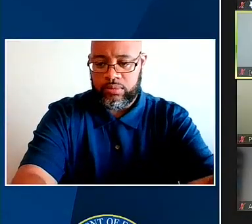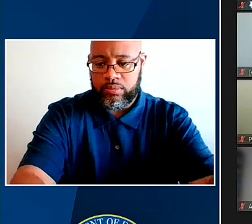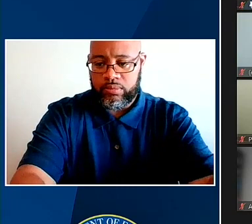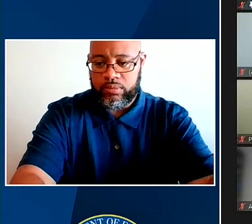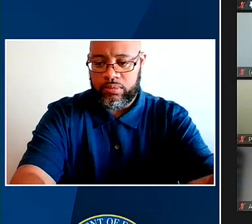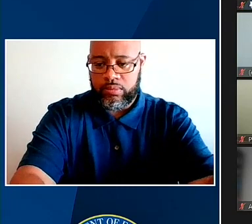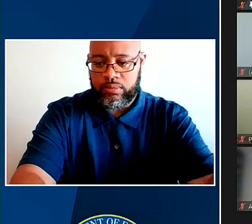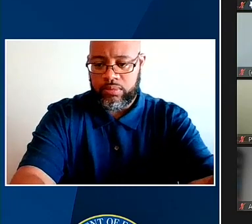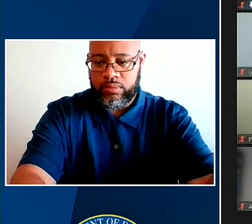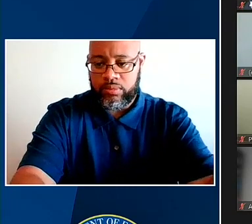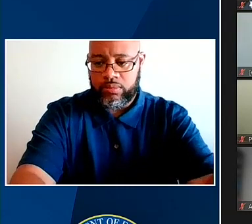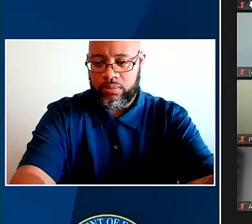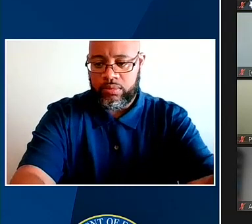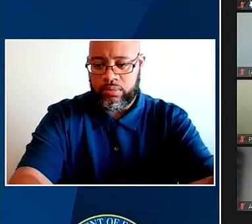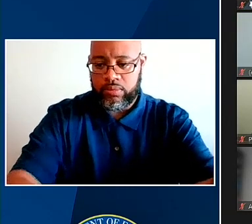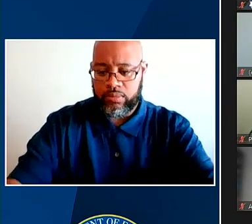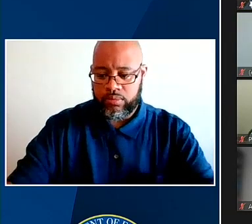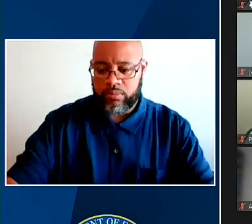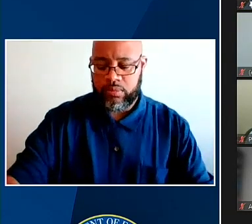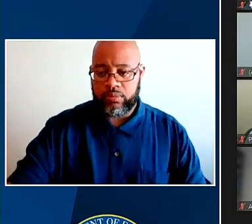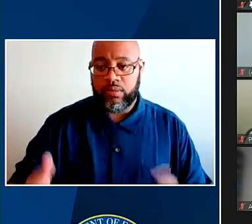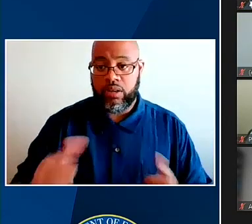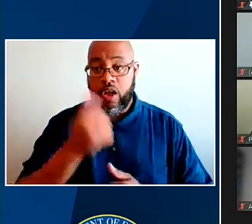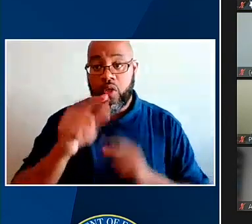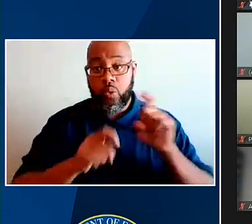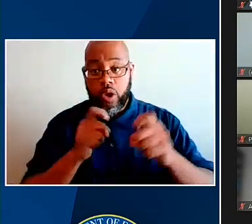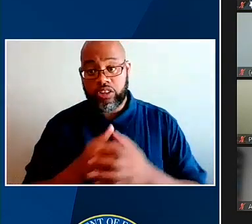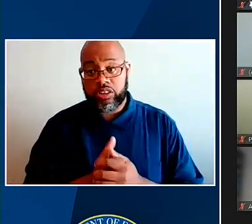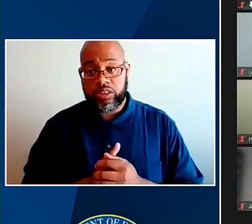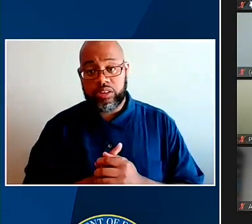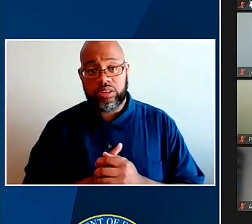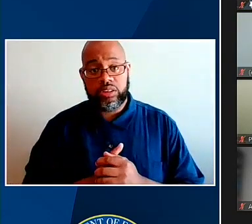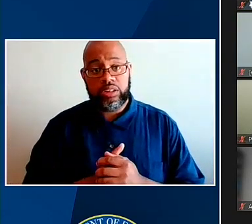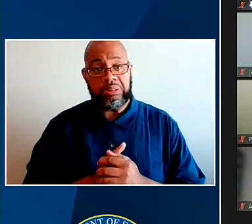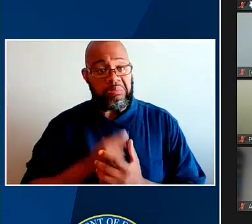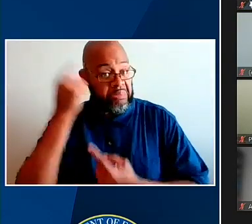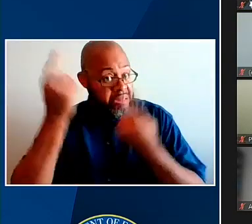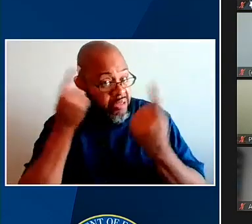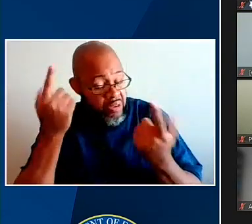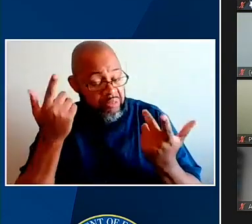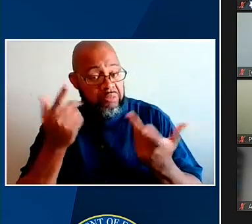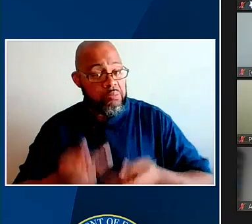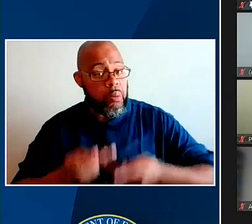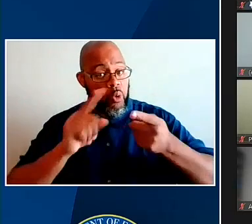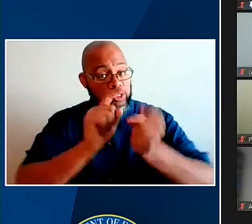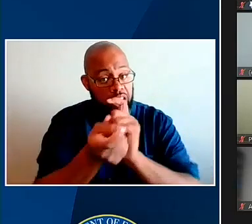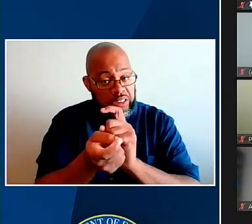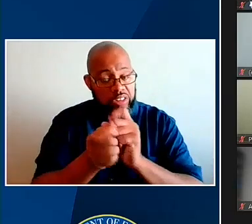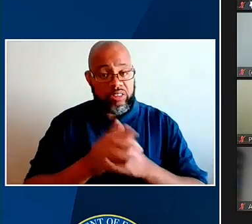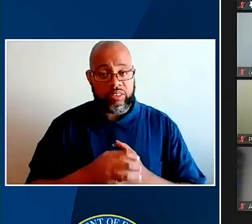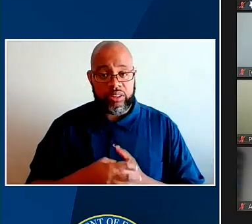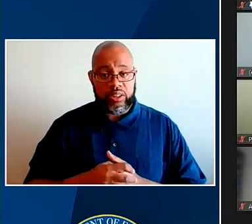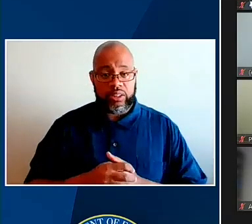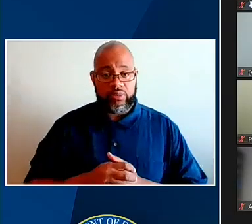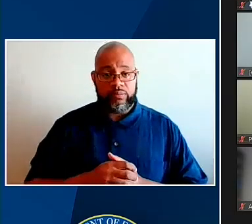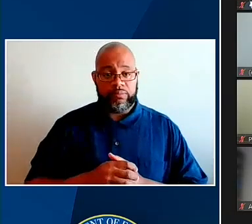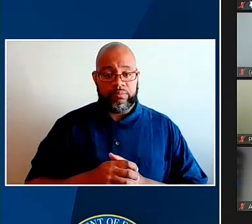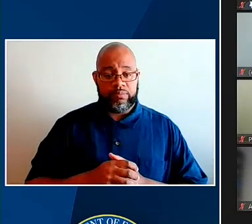Any other questions, items for consideration, proposed changes